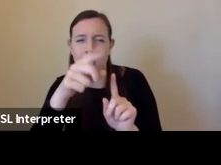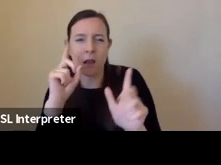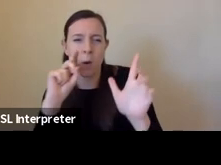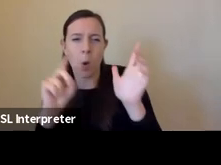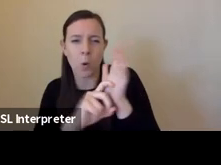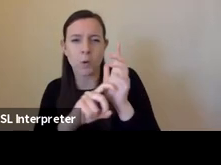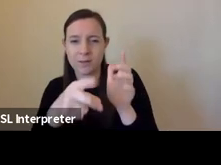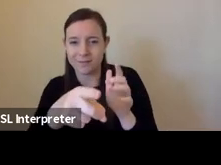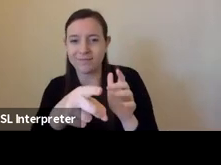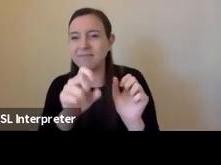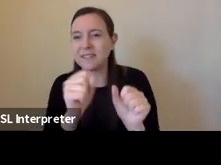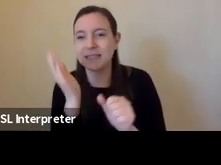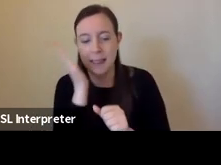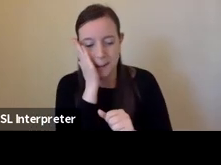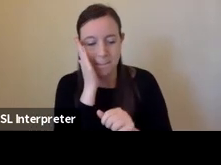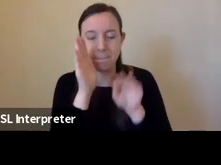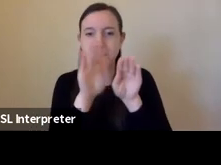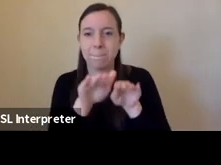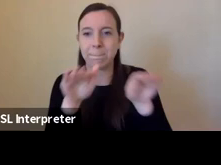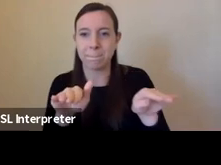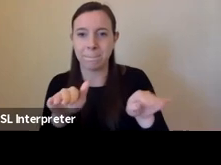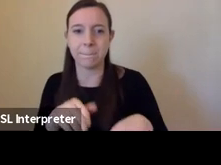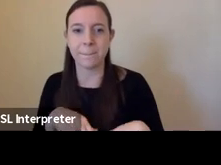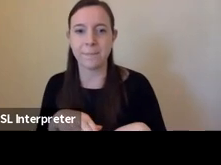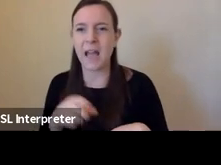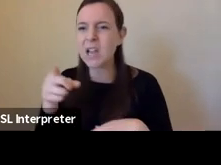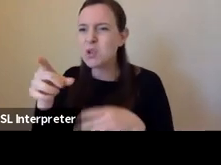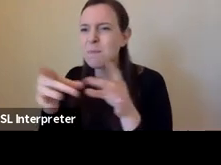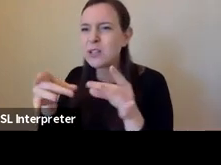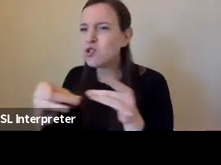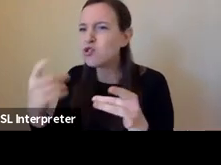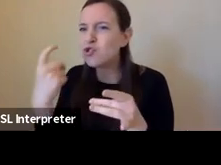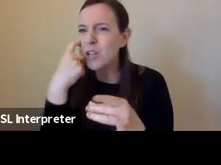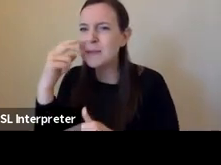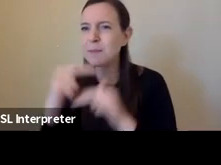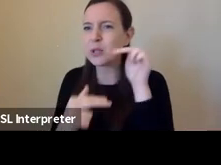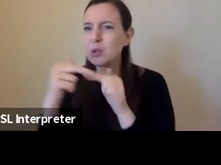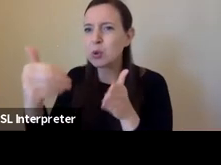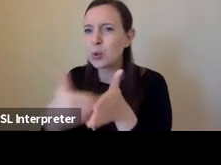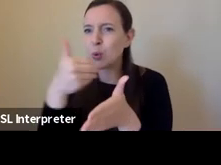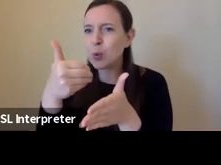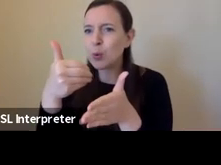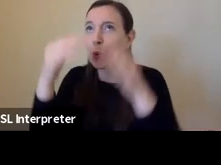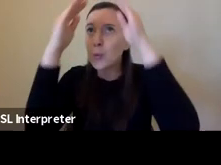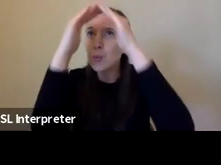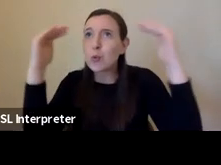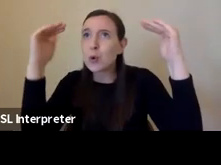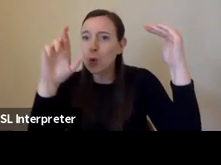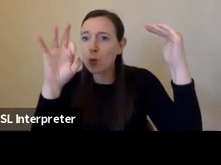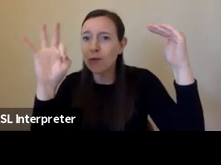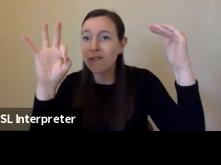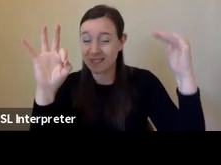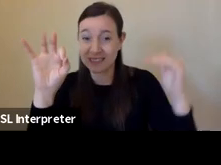Mm-hmm. And you said that you just built a new roof. Yeah, so that whole section right there is completely